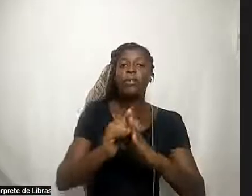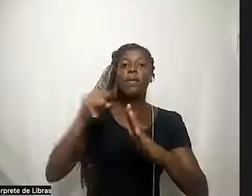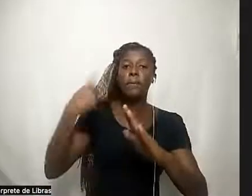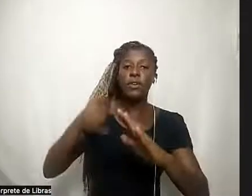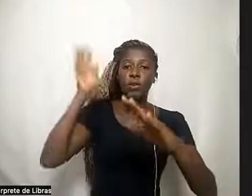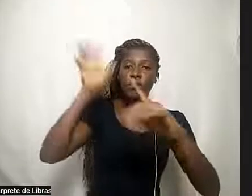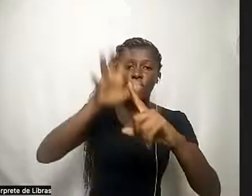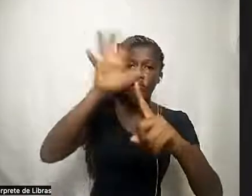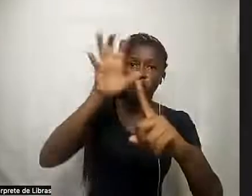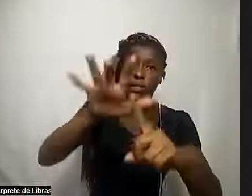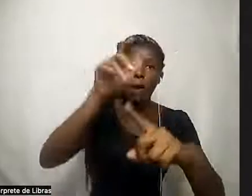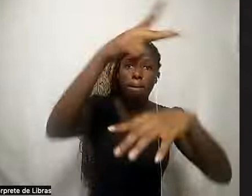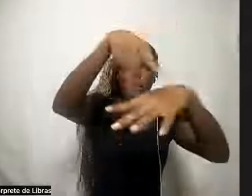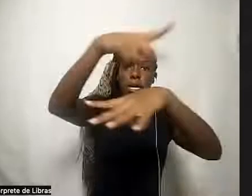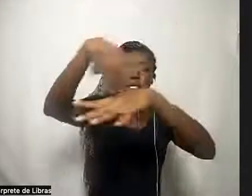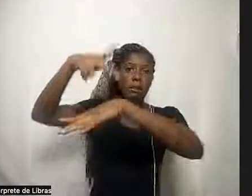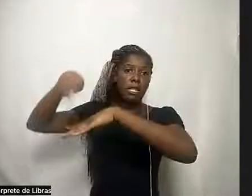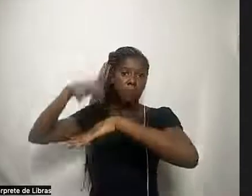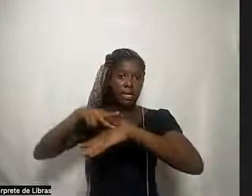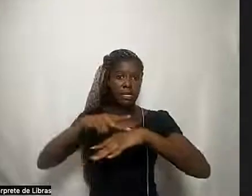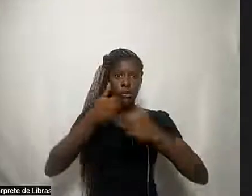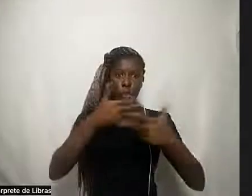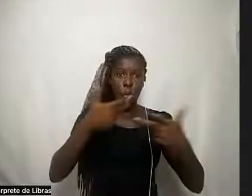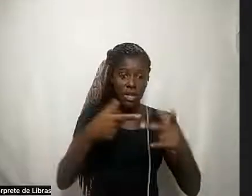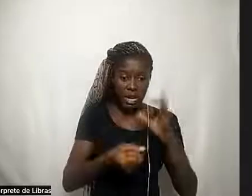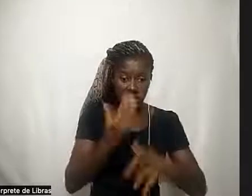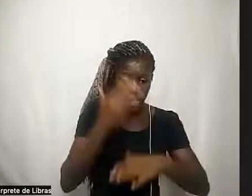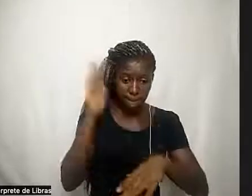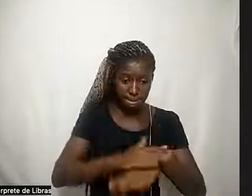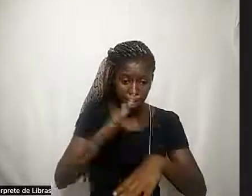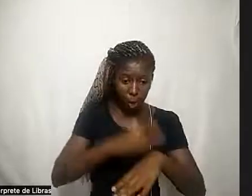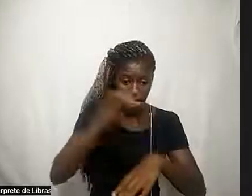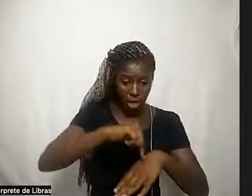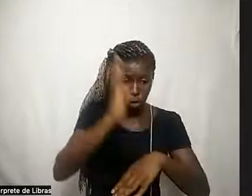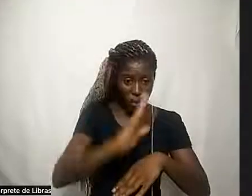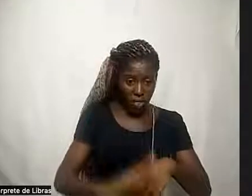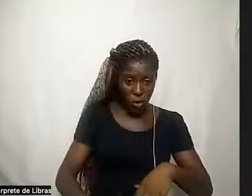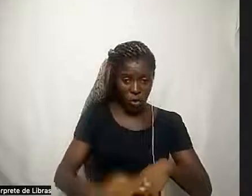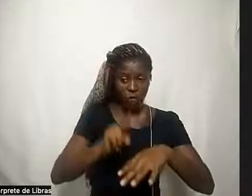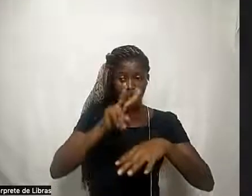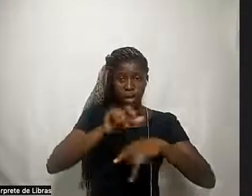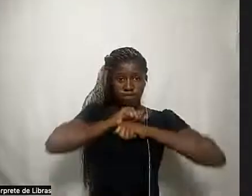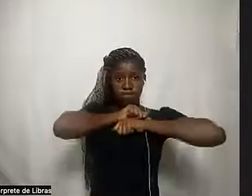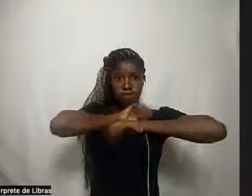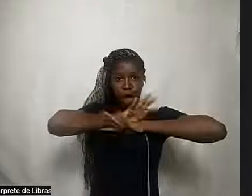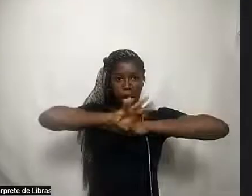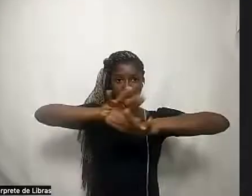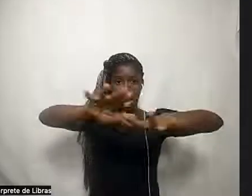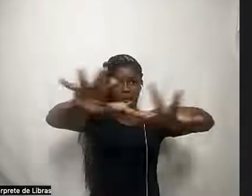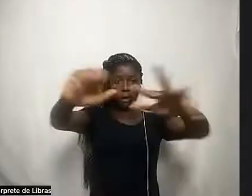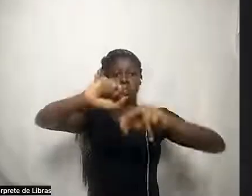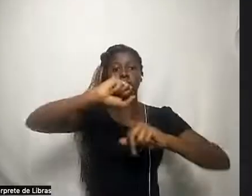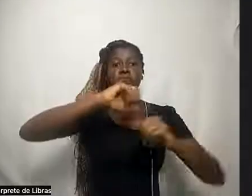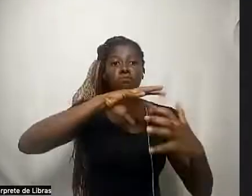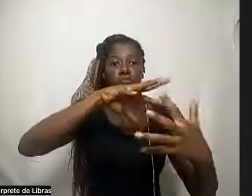influence the decision-making process inside countries. So our work really is over the Brazilian limits.